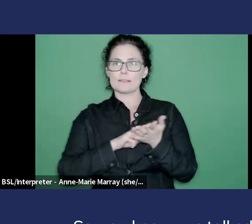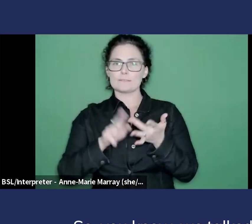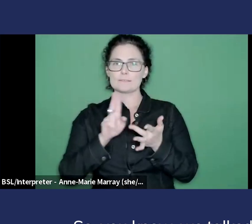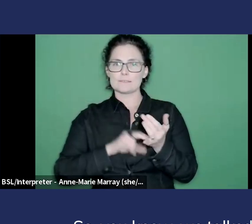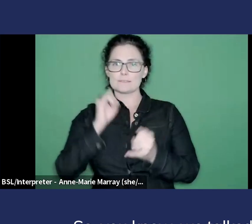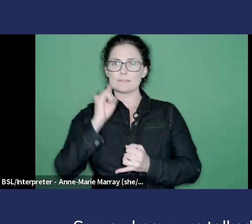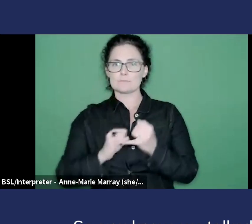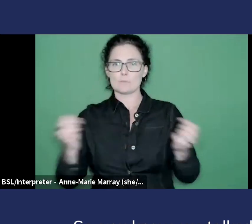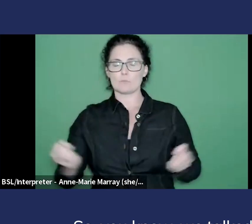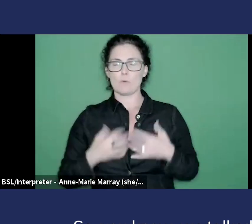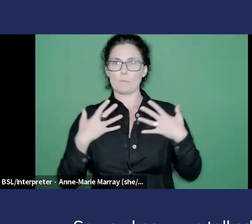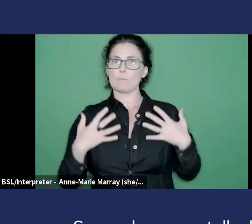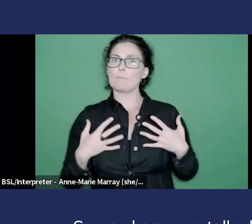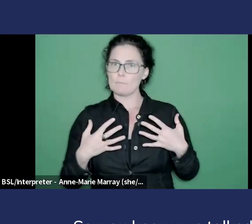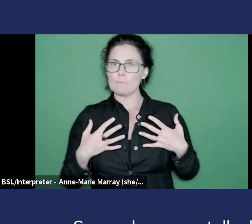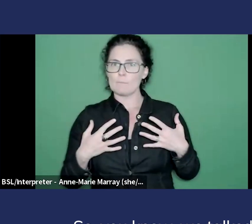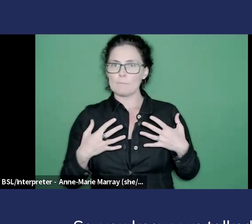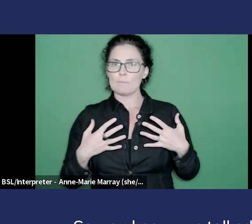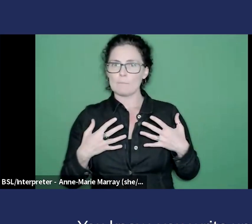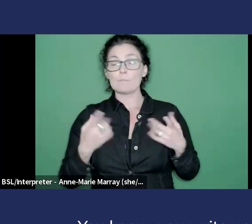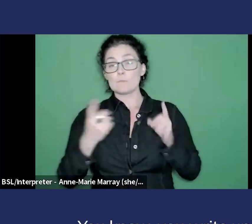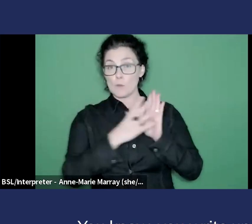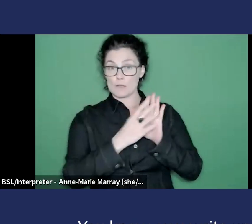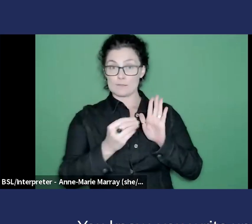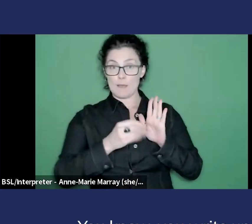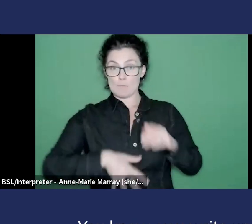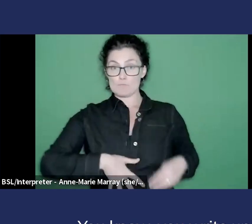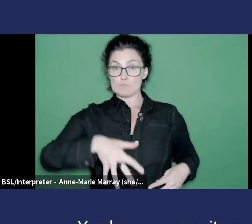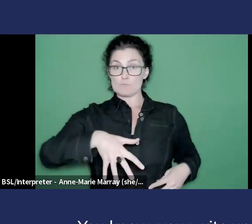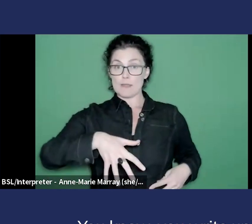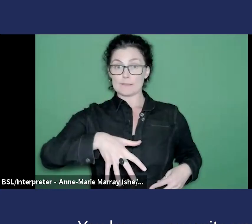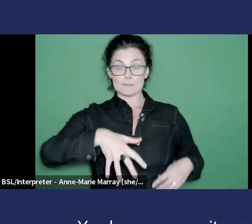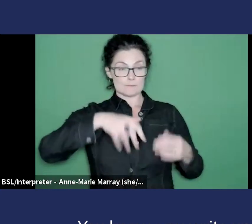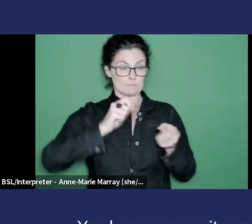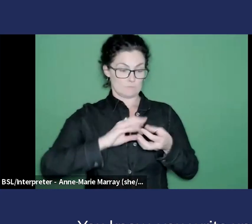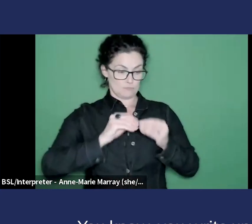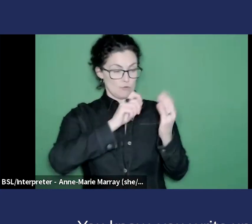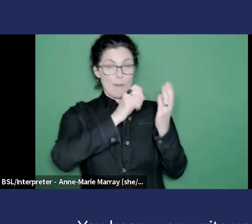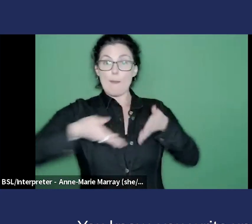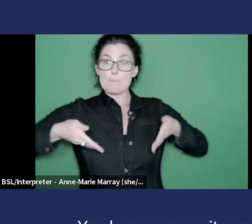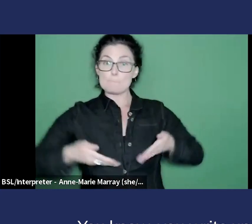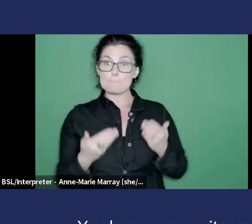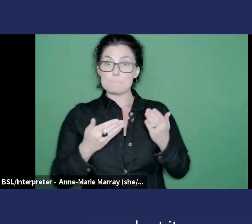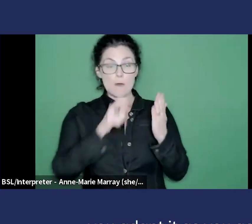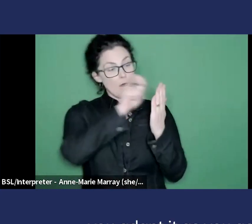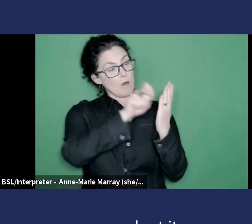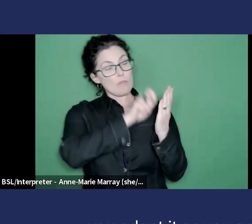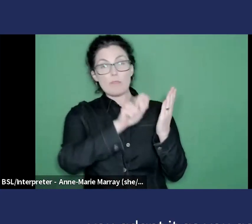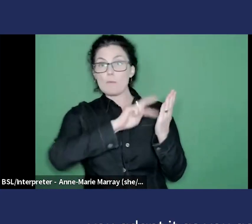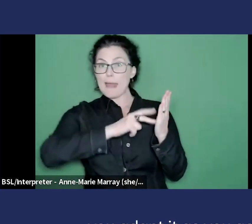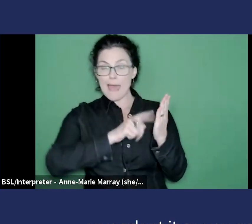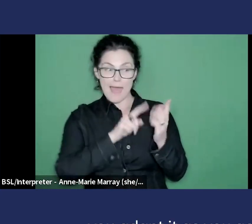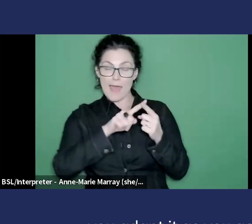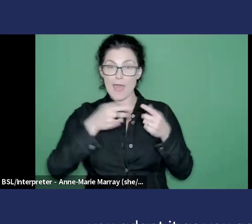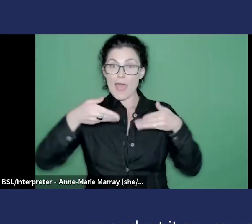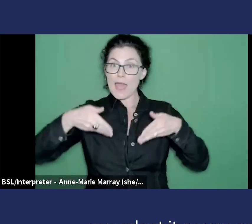So, you know, if we talk about the example of expecting a baby, you know, you write up a birth plan, you're hoping for a natural birth, you adapt